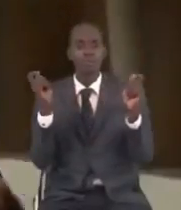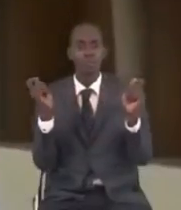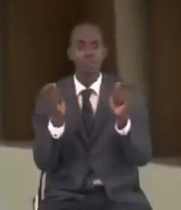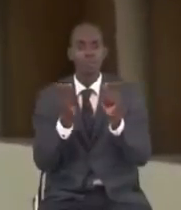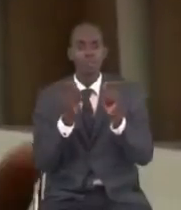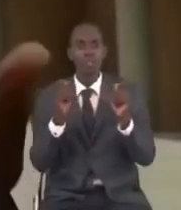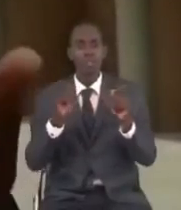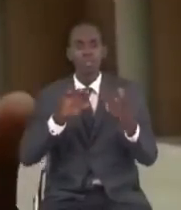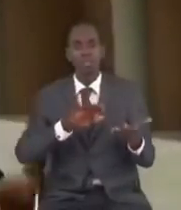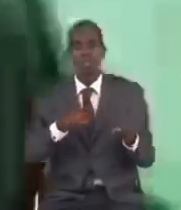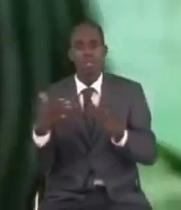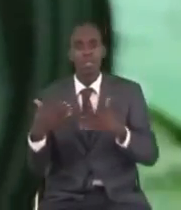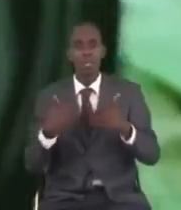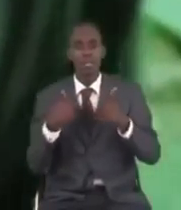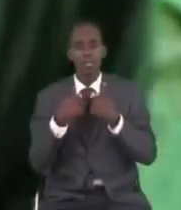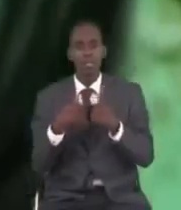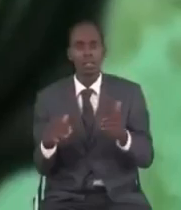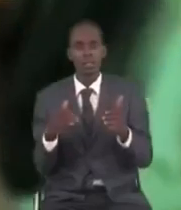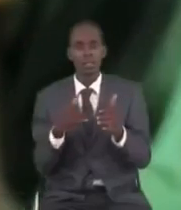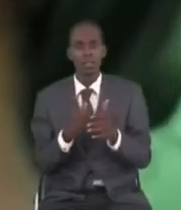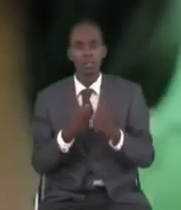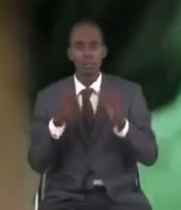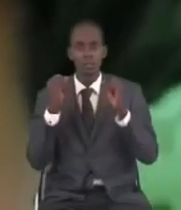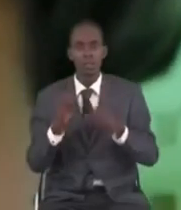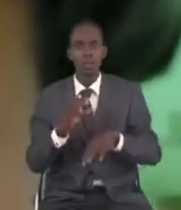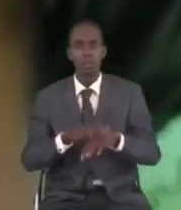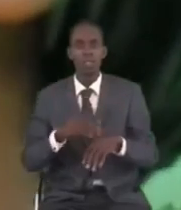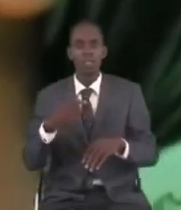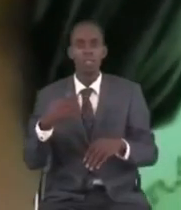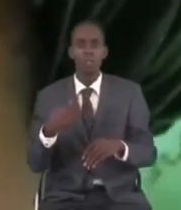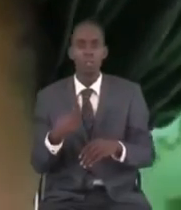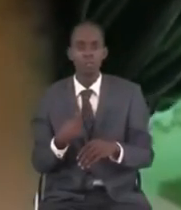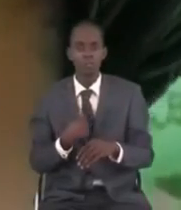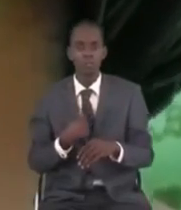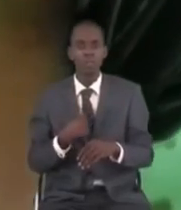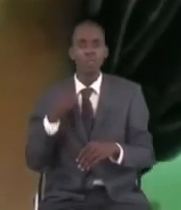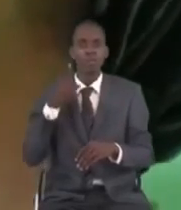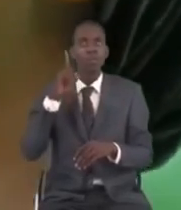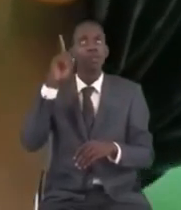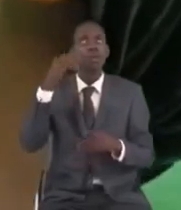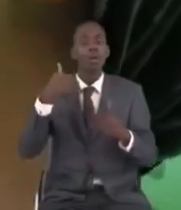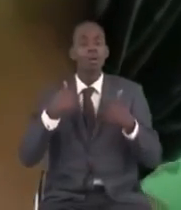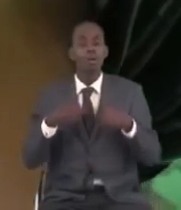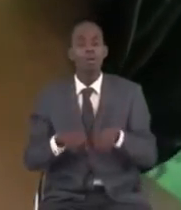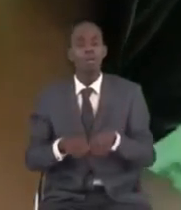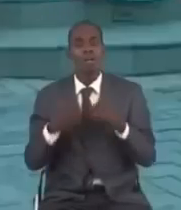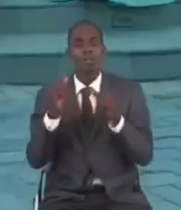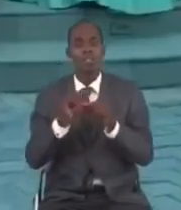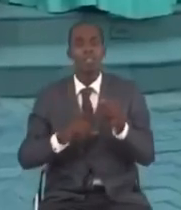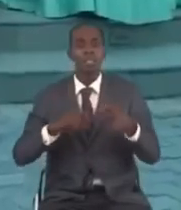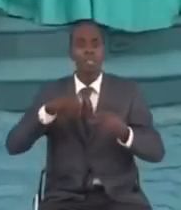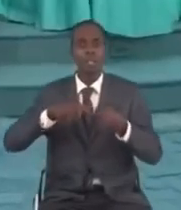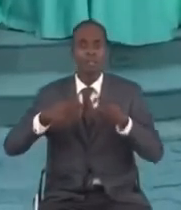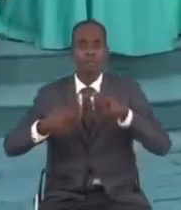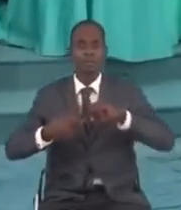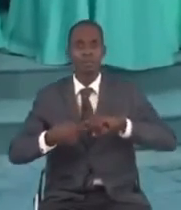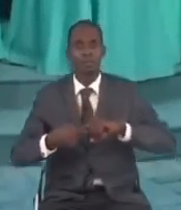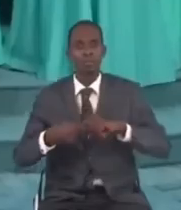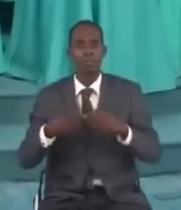Alleluia. Death has lost his grip on me. You have broken every chain.